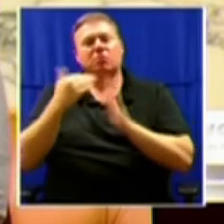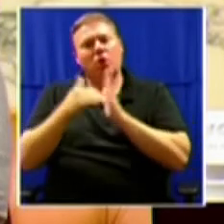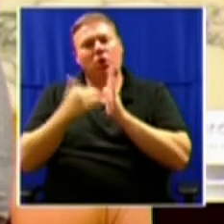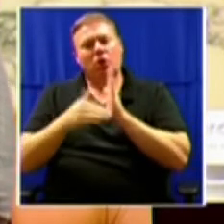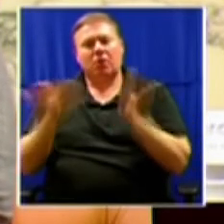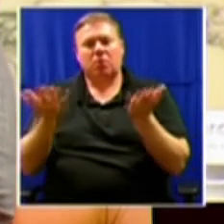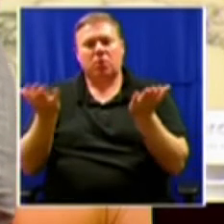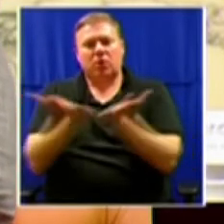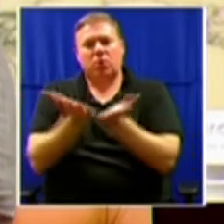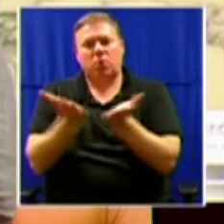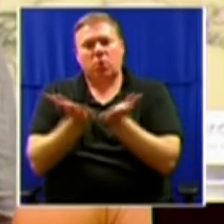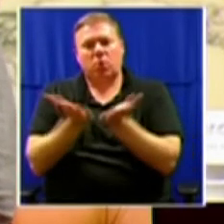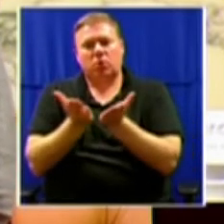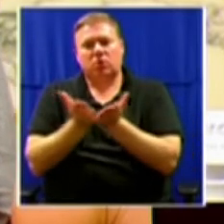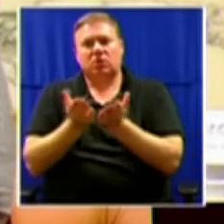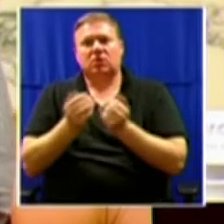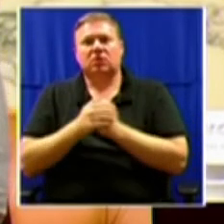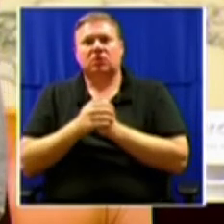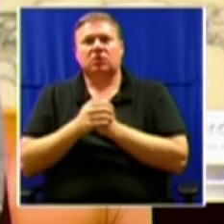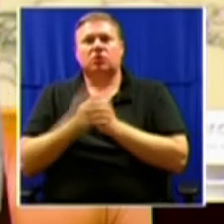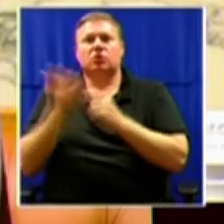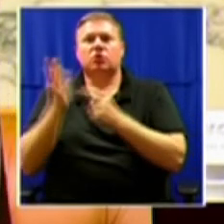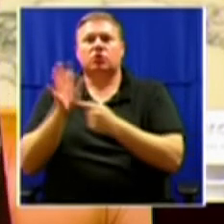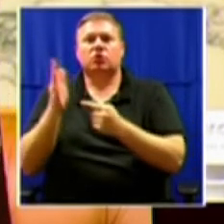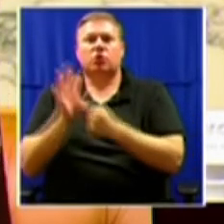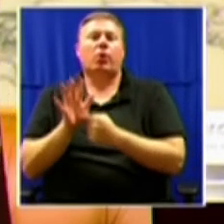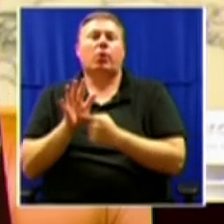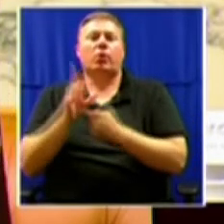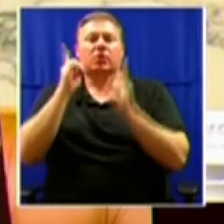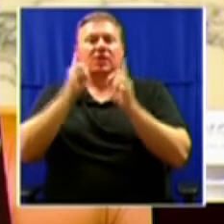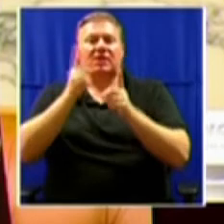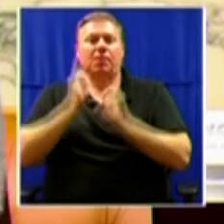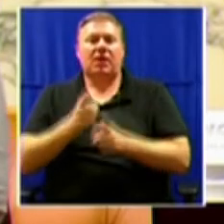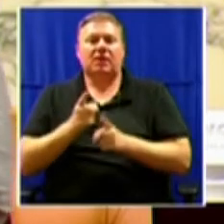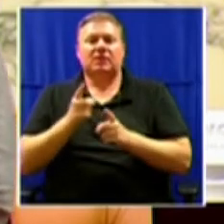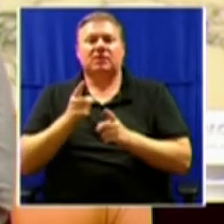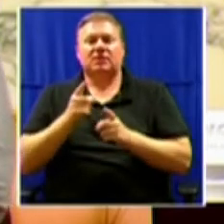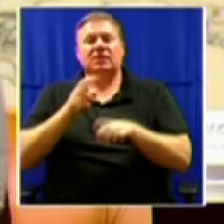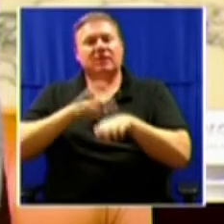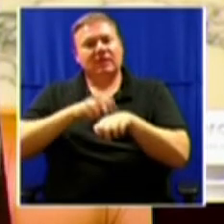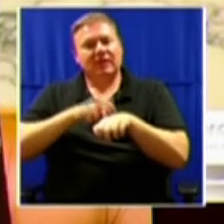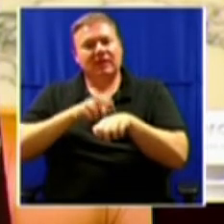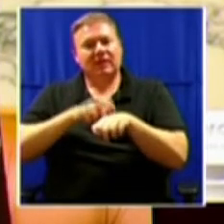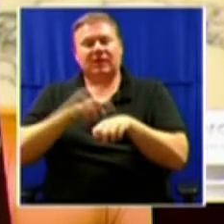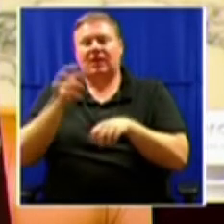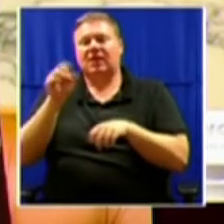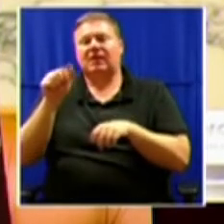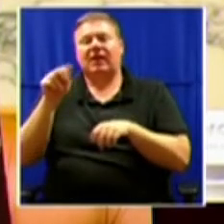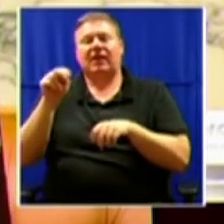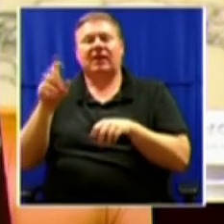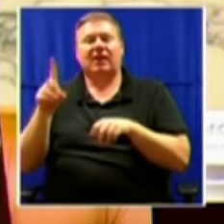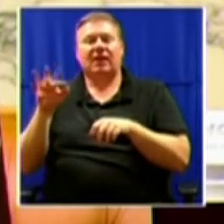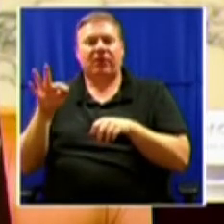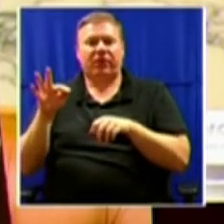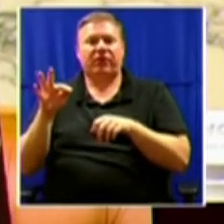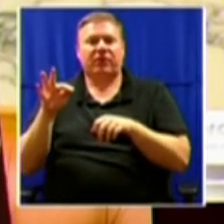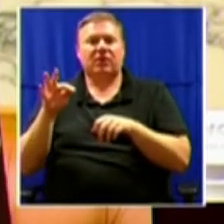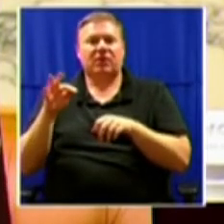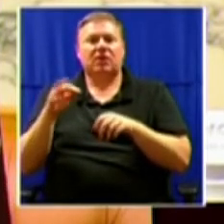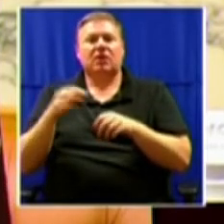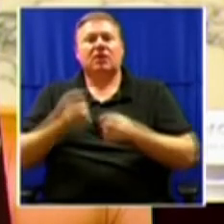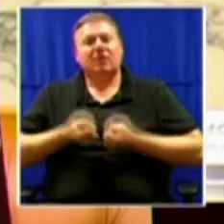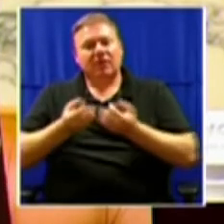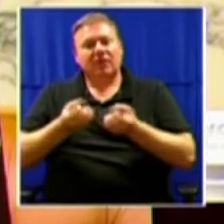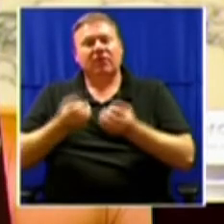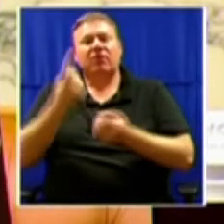to transfer the discipline that is learned and acquired in the SANDF to our youth to address nation building